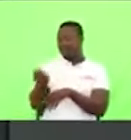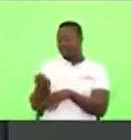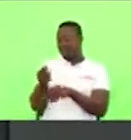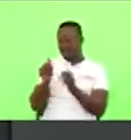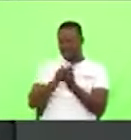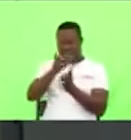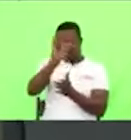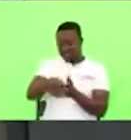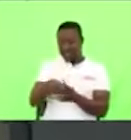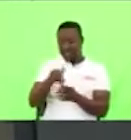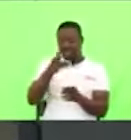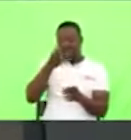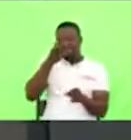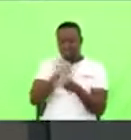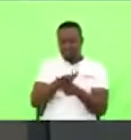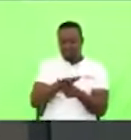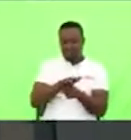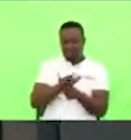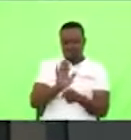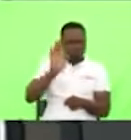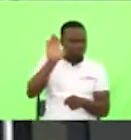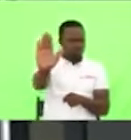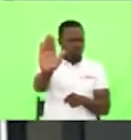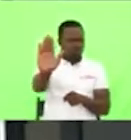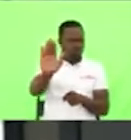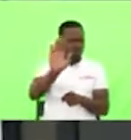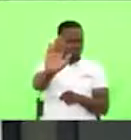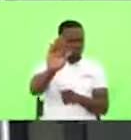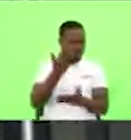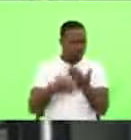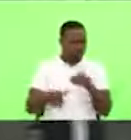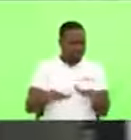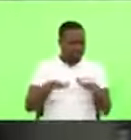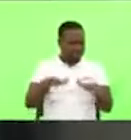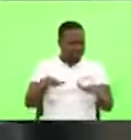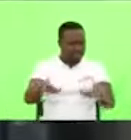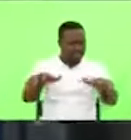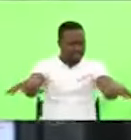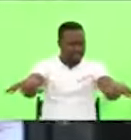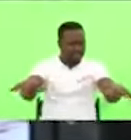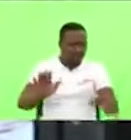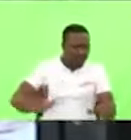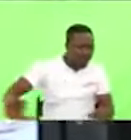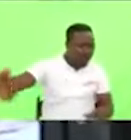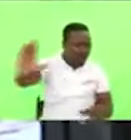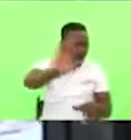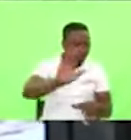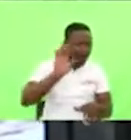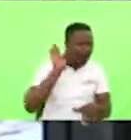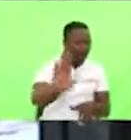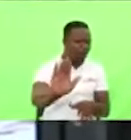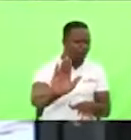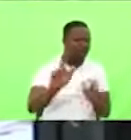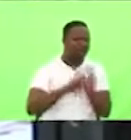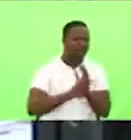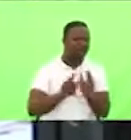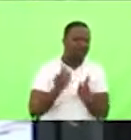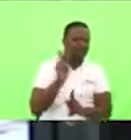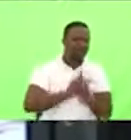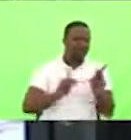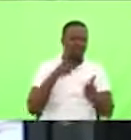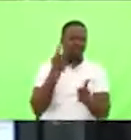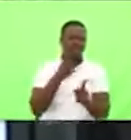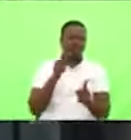promise is for you and your children and your children's children and for all those who